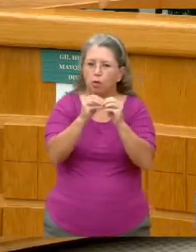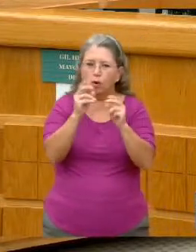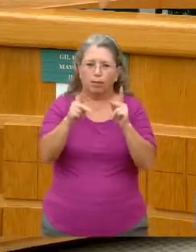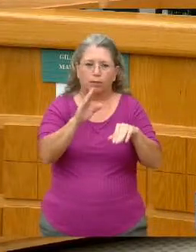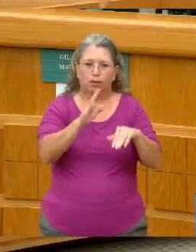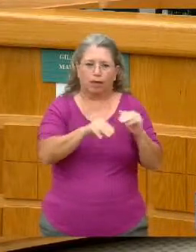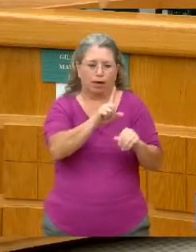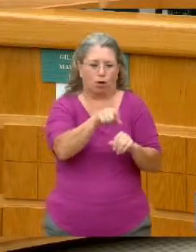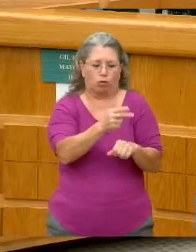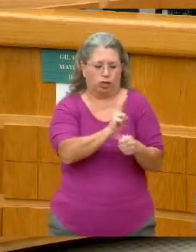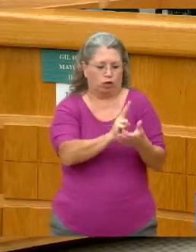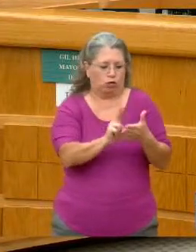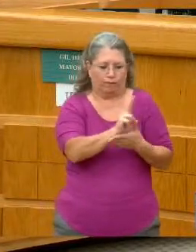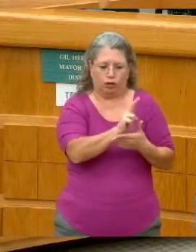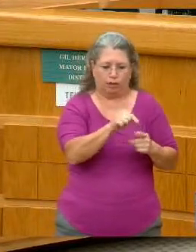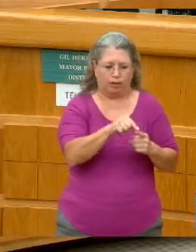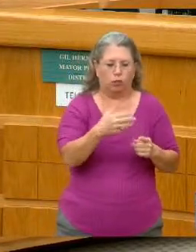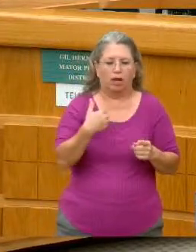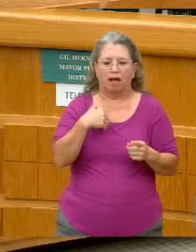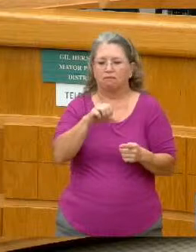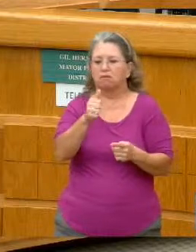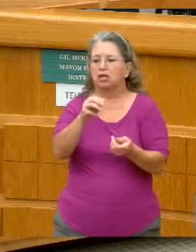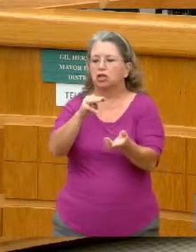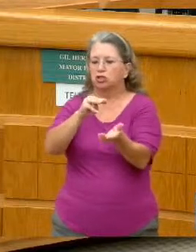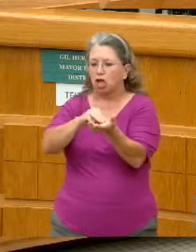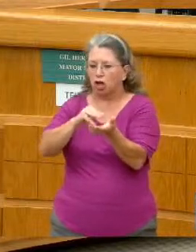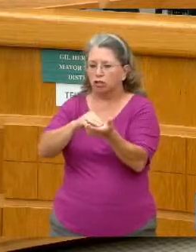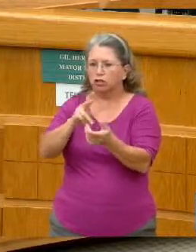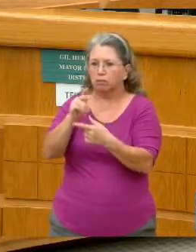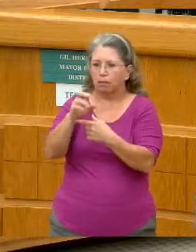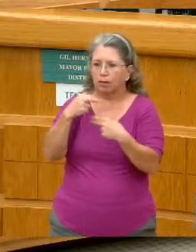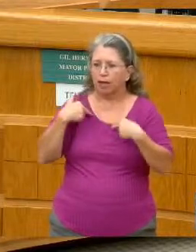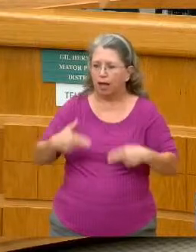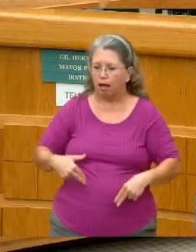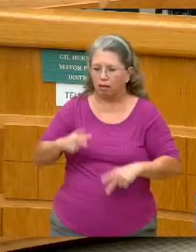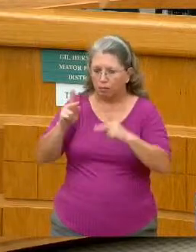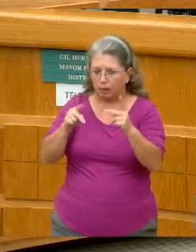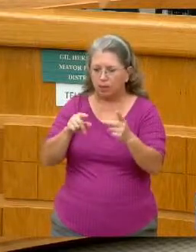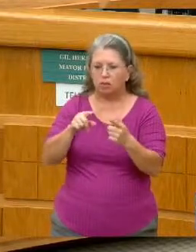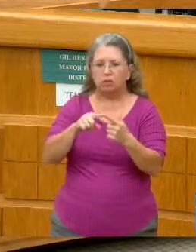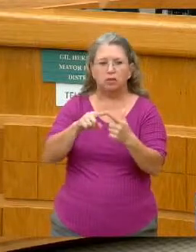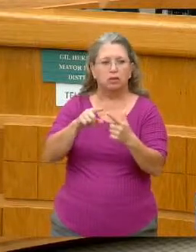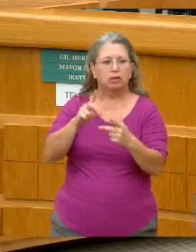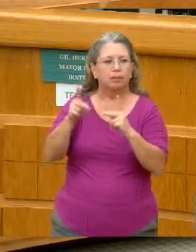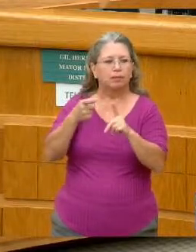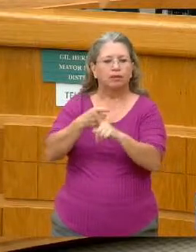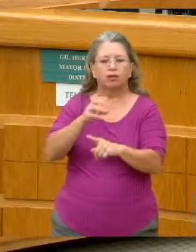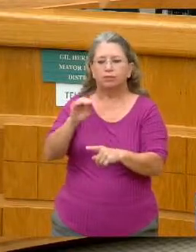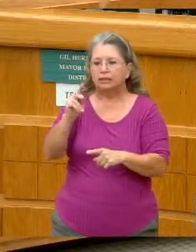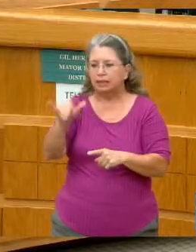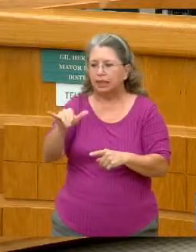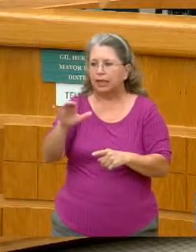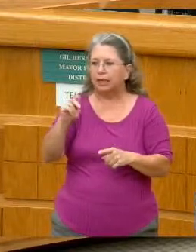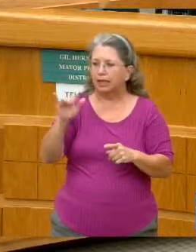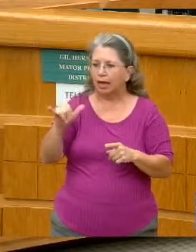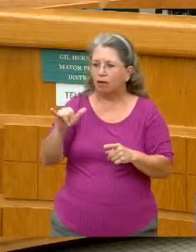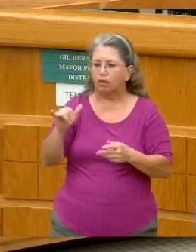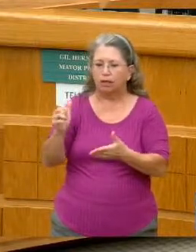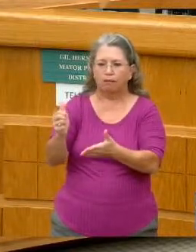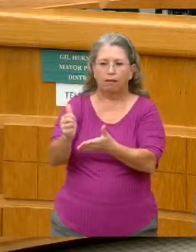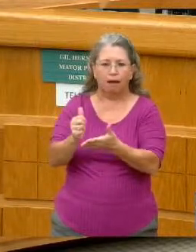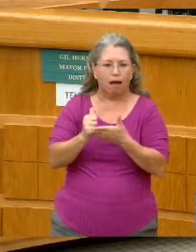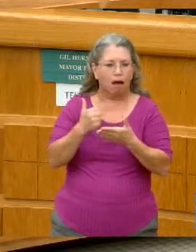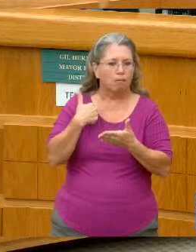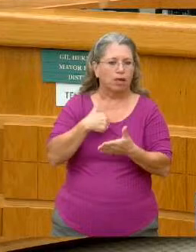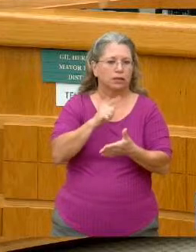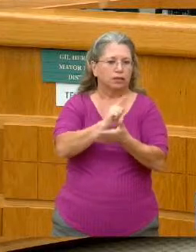component. There are doctors, public health officials, people from the city and county that also help every week to bring you